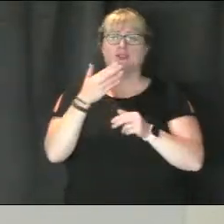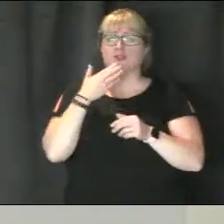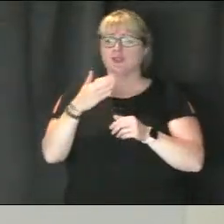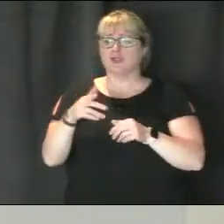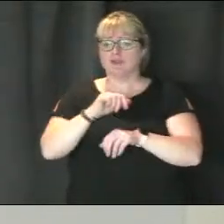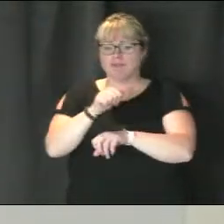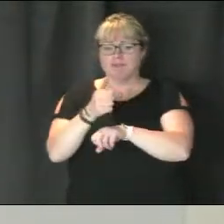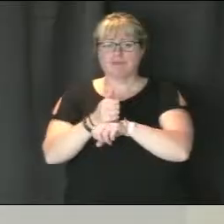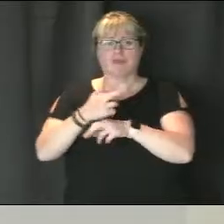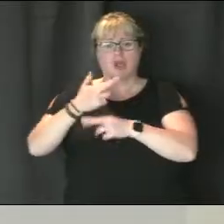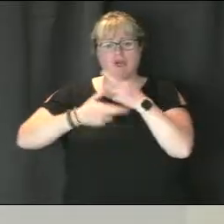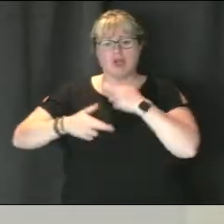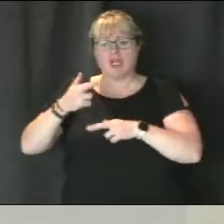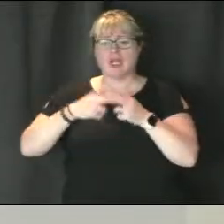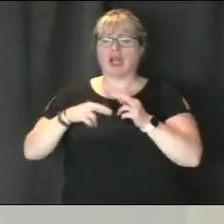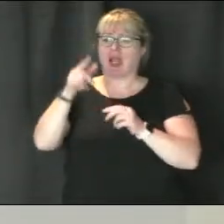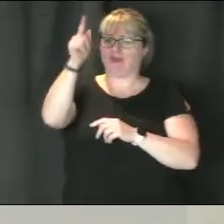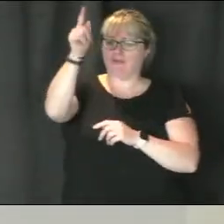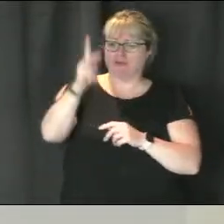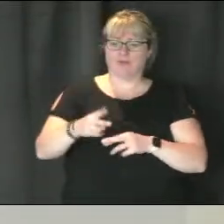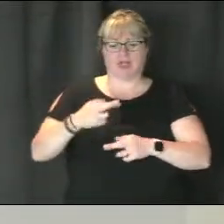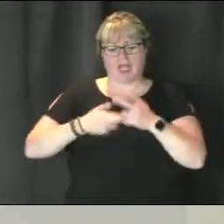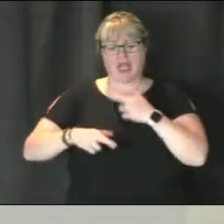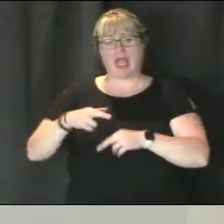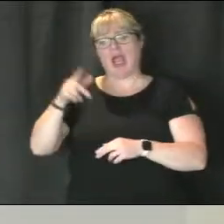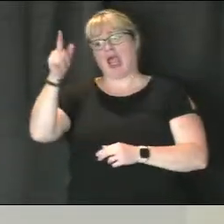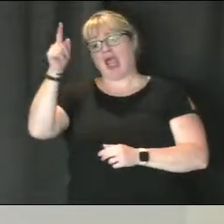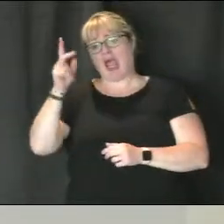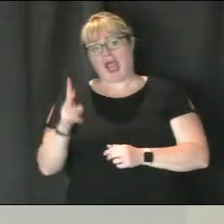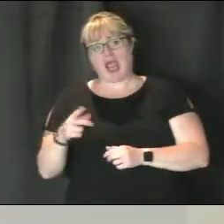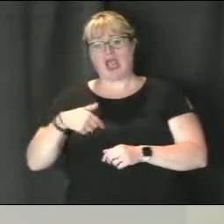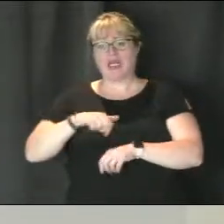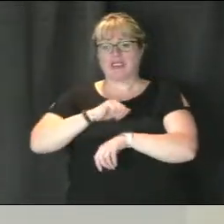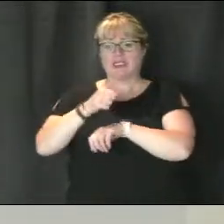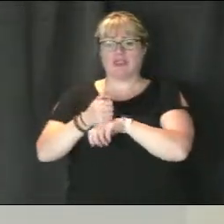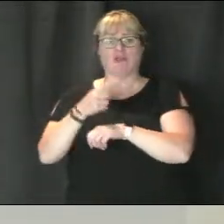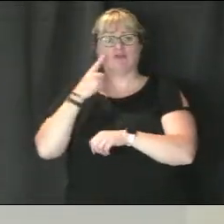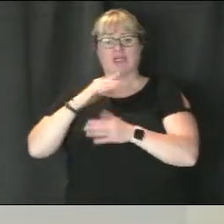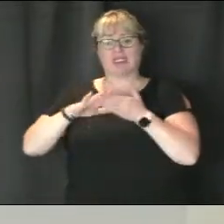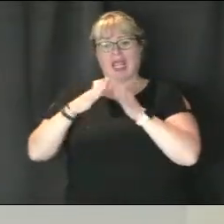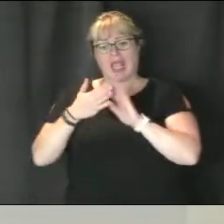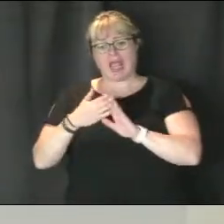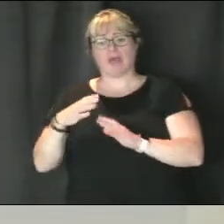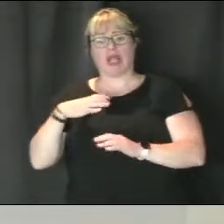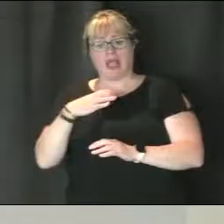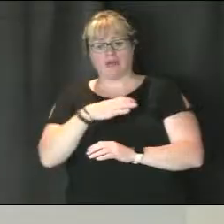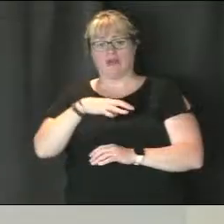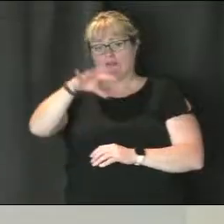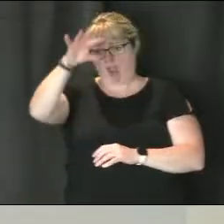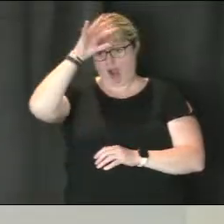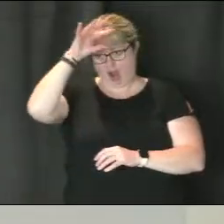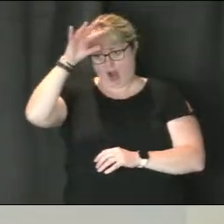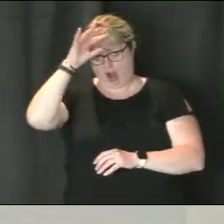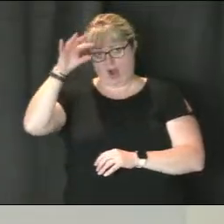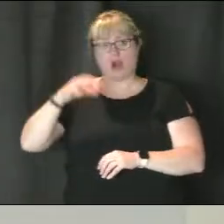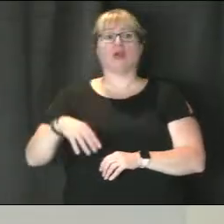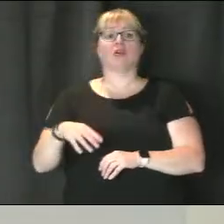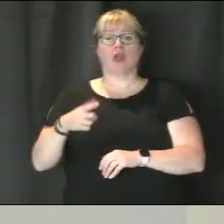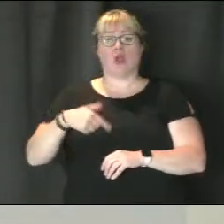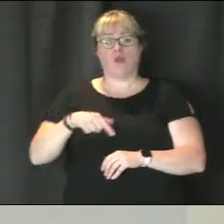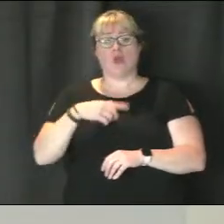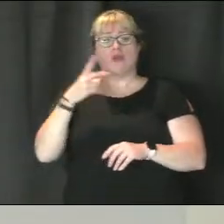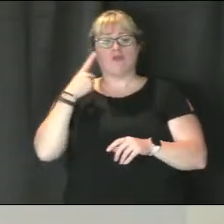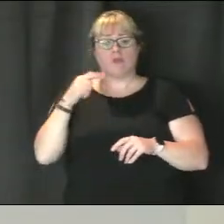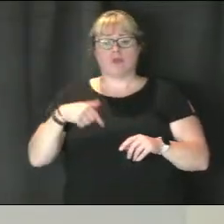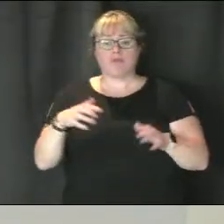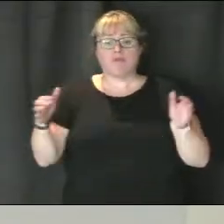recycling place for half the building, and the other half we have for our council, for our fire department, for the great big place, little mini gym